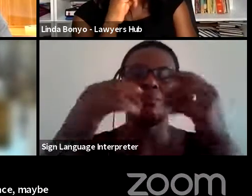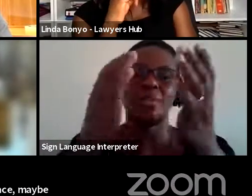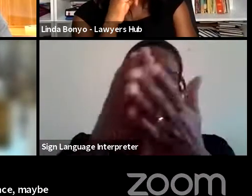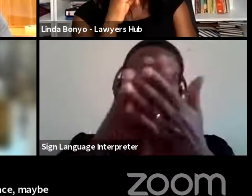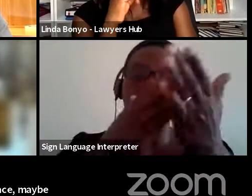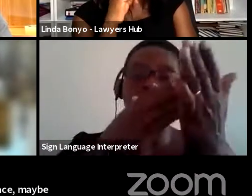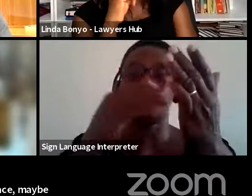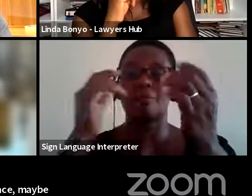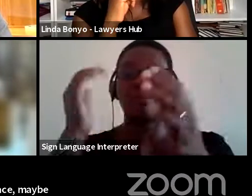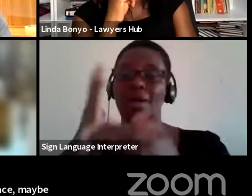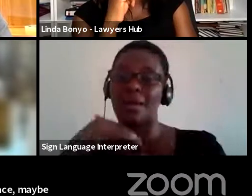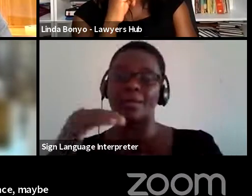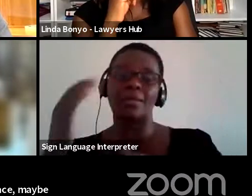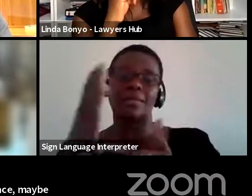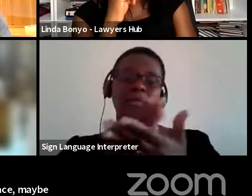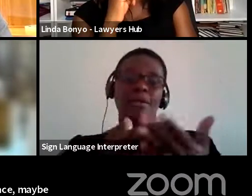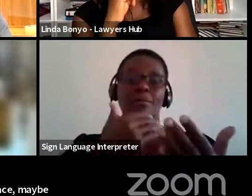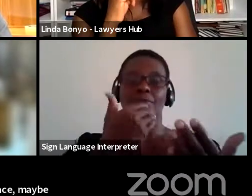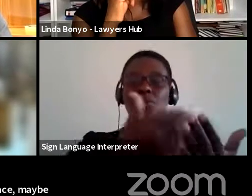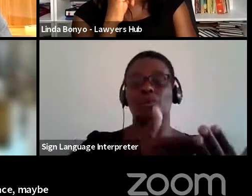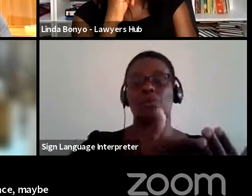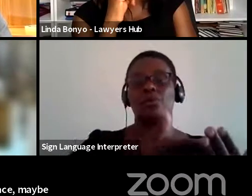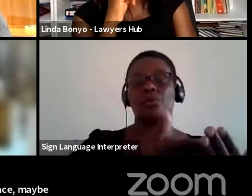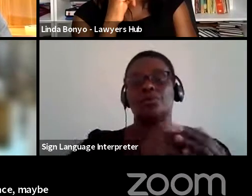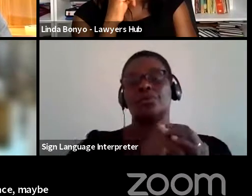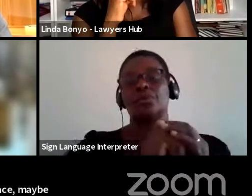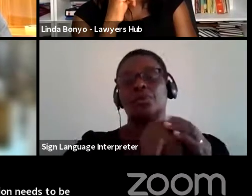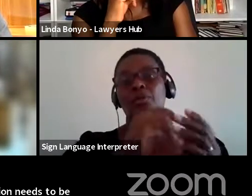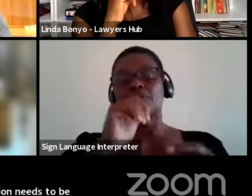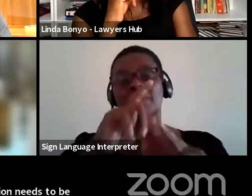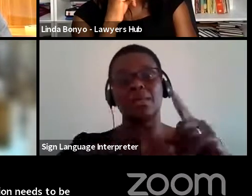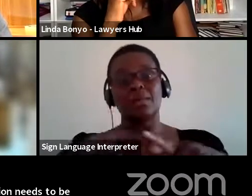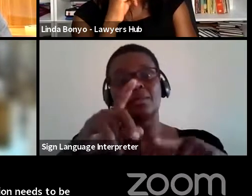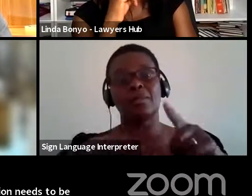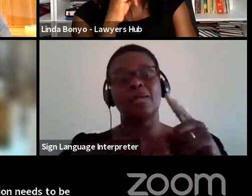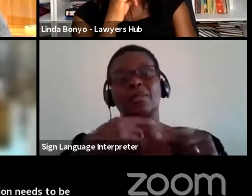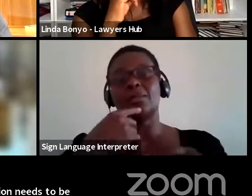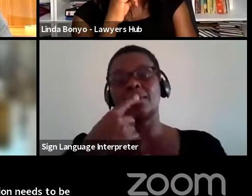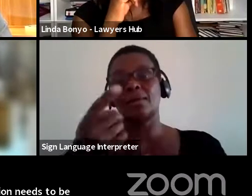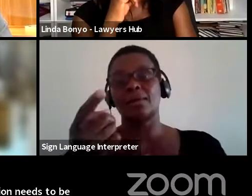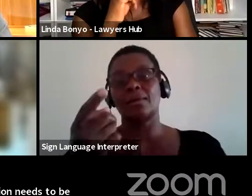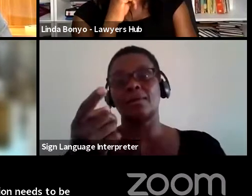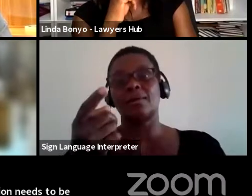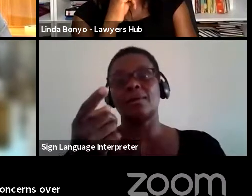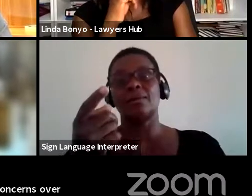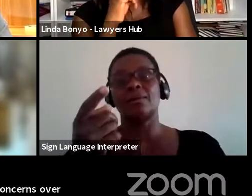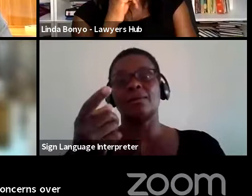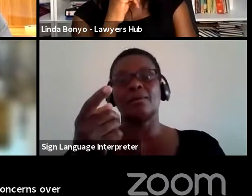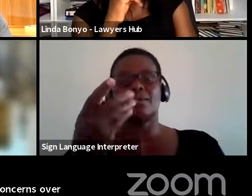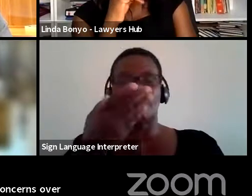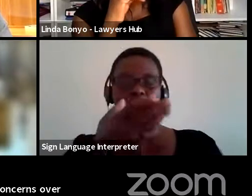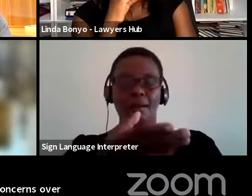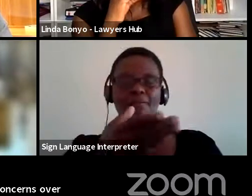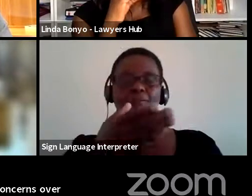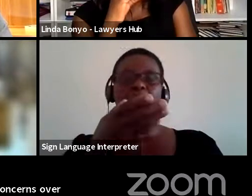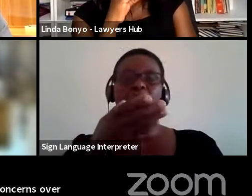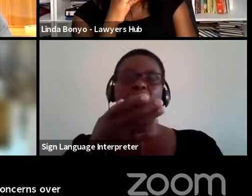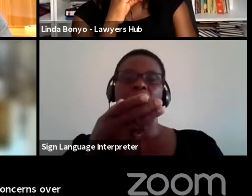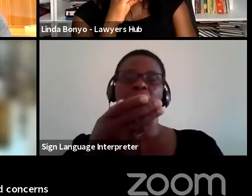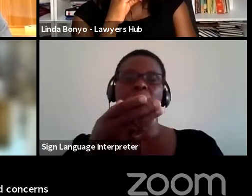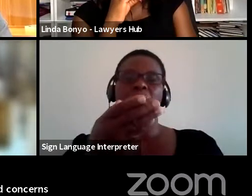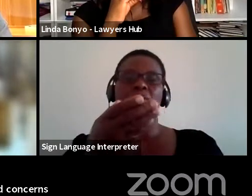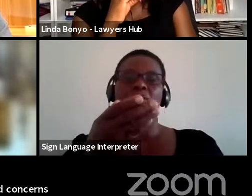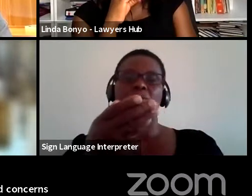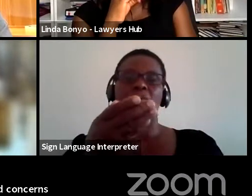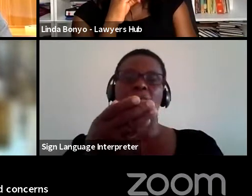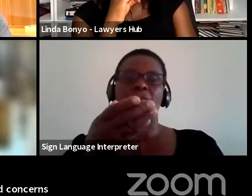and content moderation needs to be responsive to this. So participants raised concerns over who decides what is offensive, noting that a